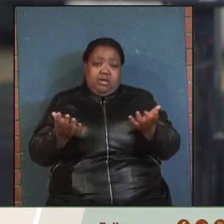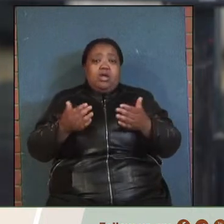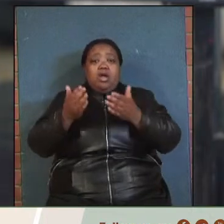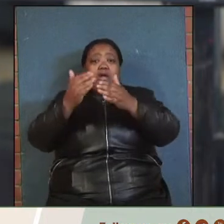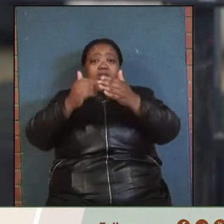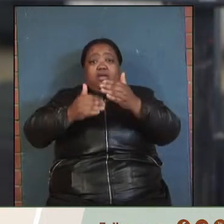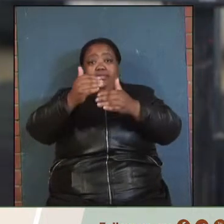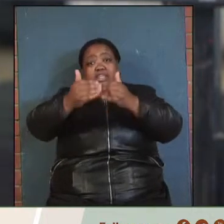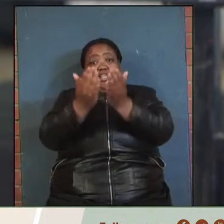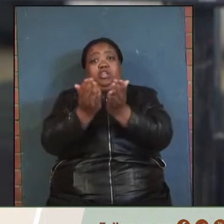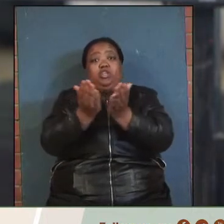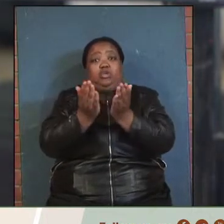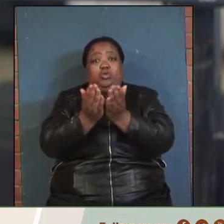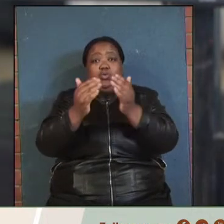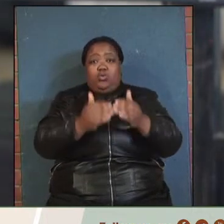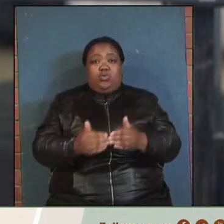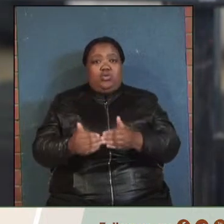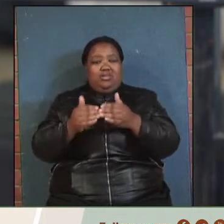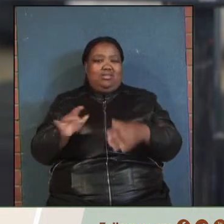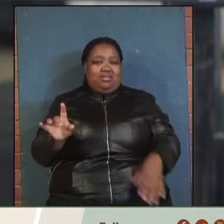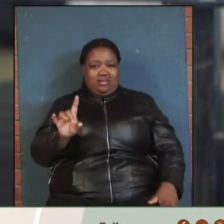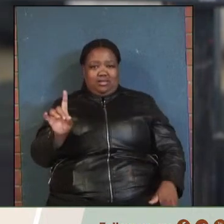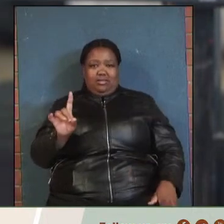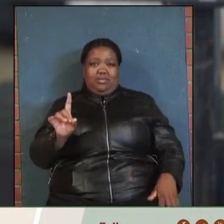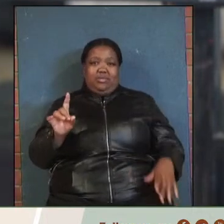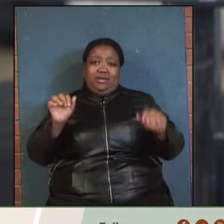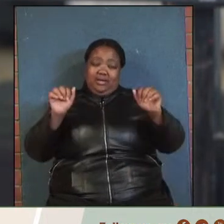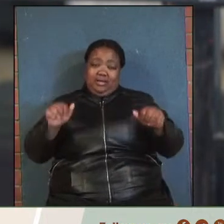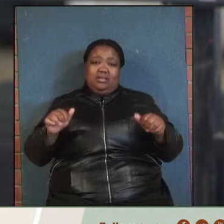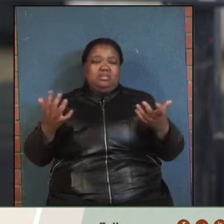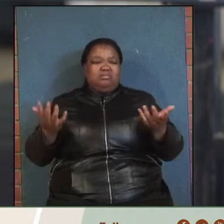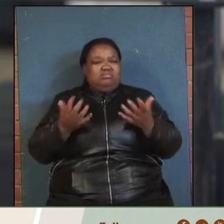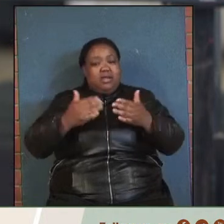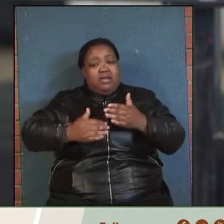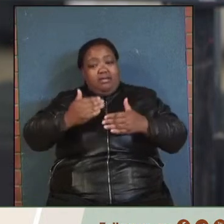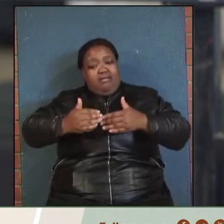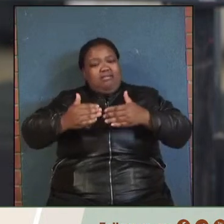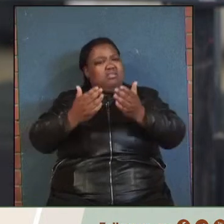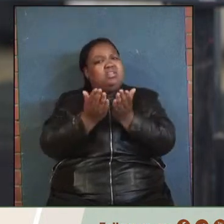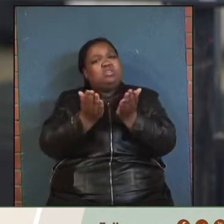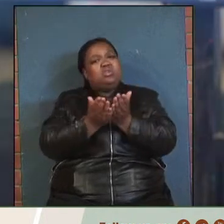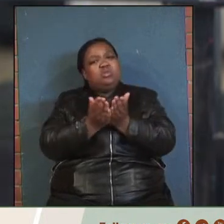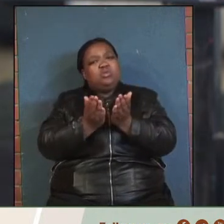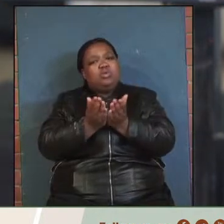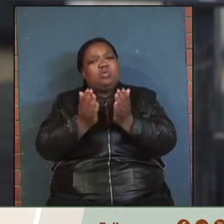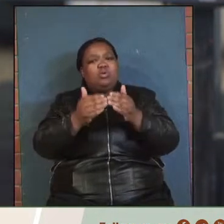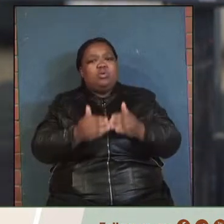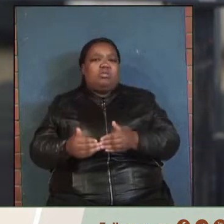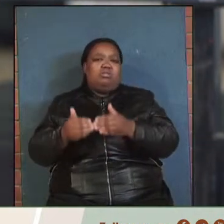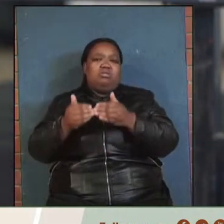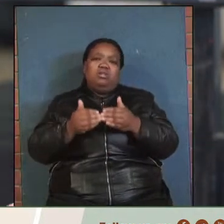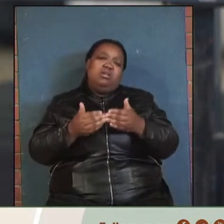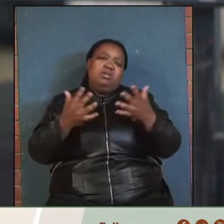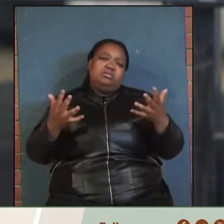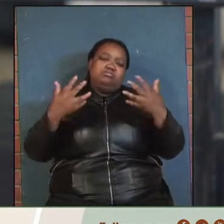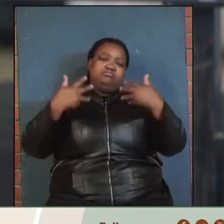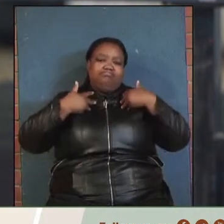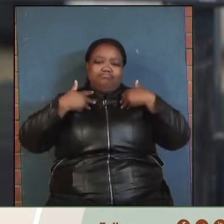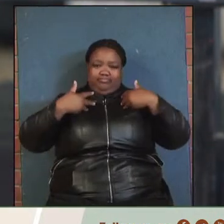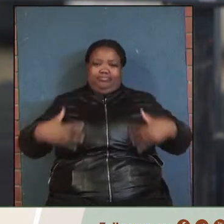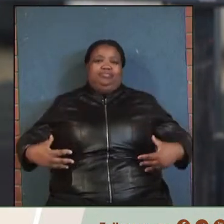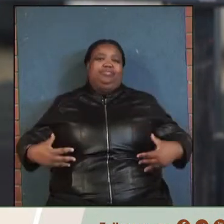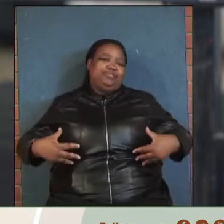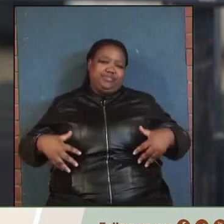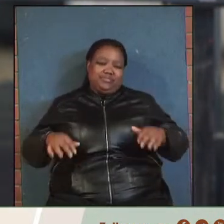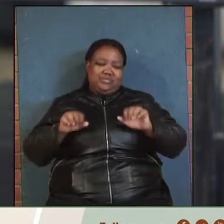care. Well, to my commission and to myself, after-school care is a place of rest, a place of relief, and a